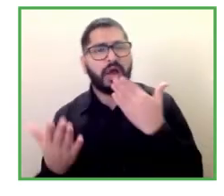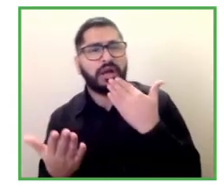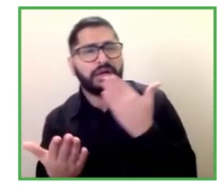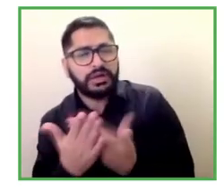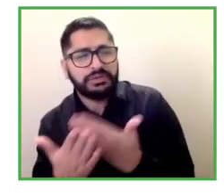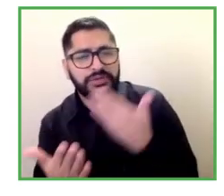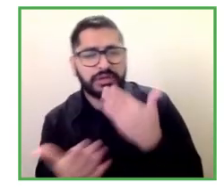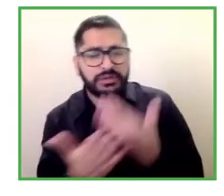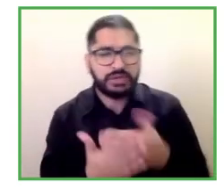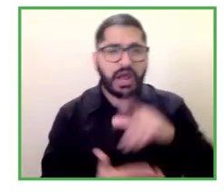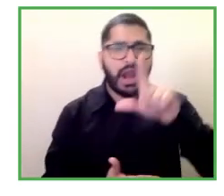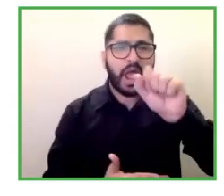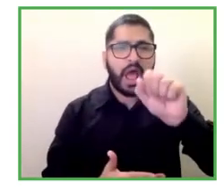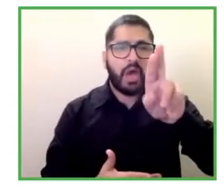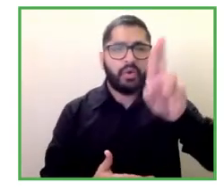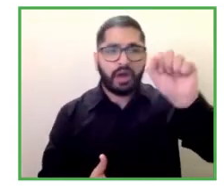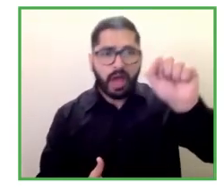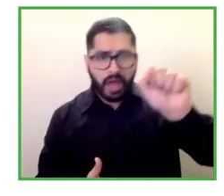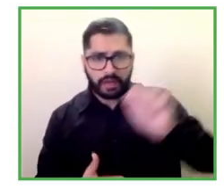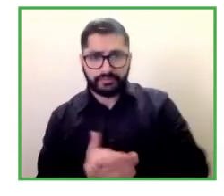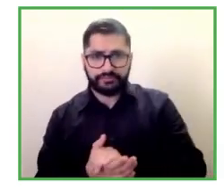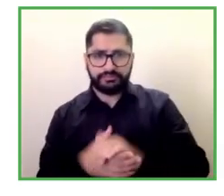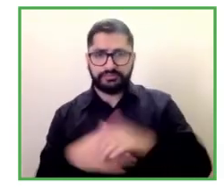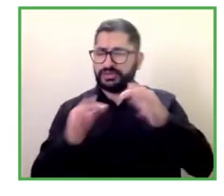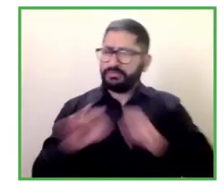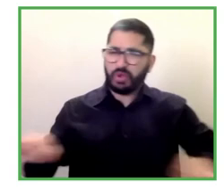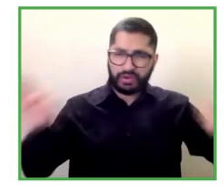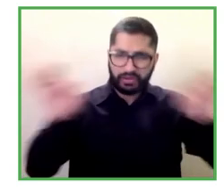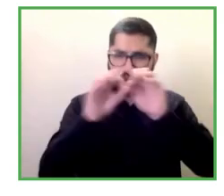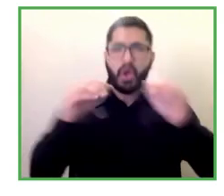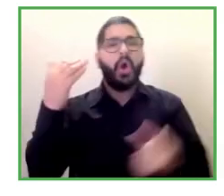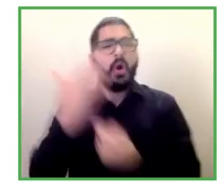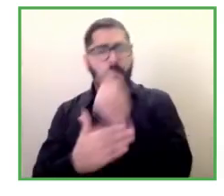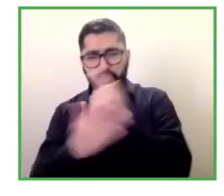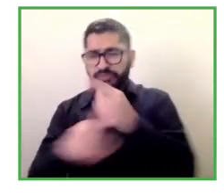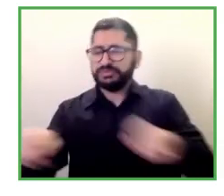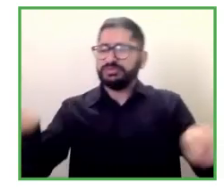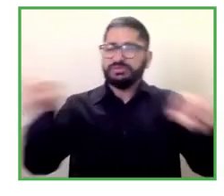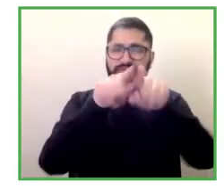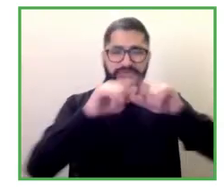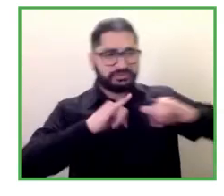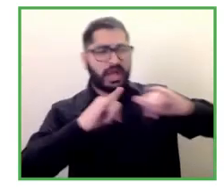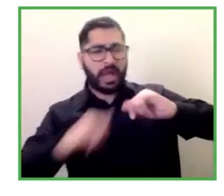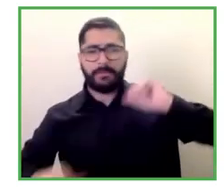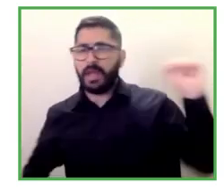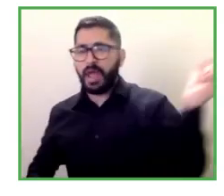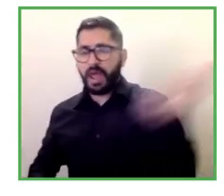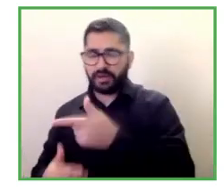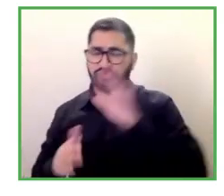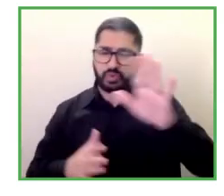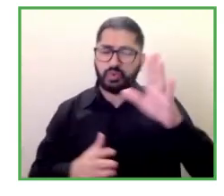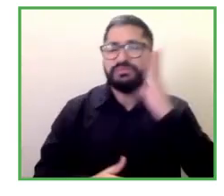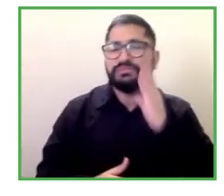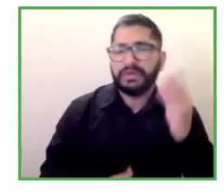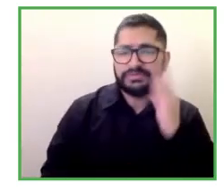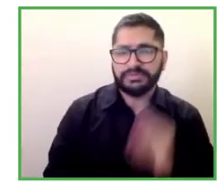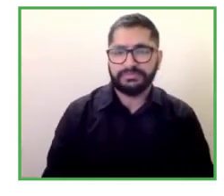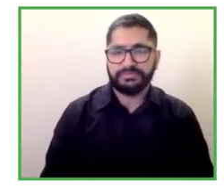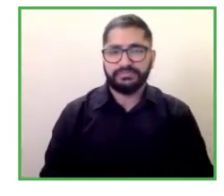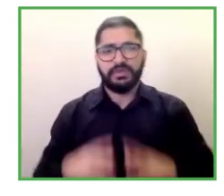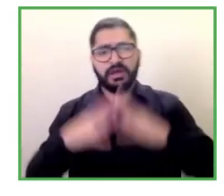Laura, so much. It's important to have equality and opportunities, and thank you for that intervention. I wanted to